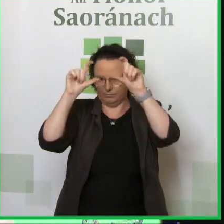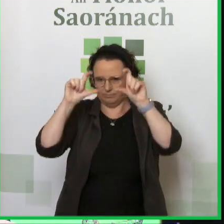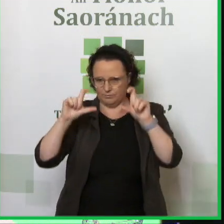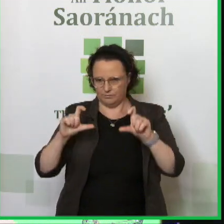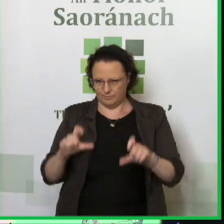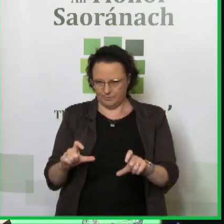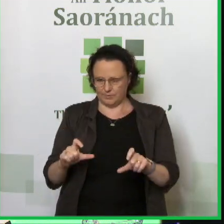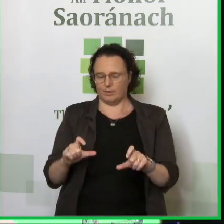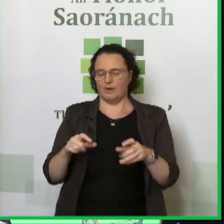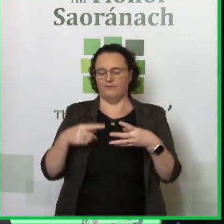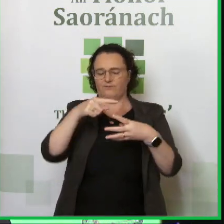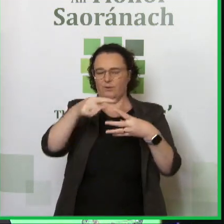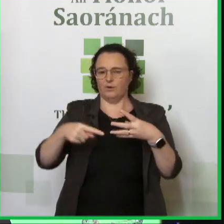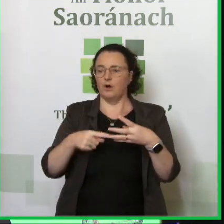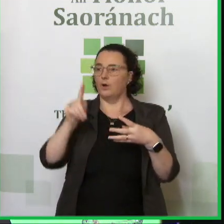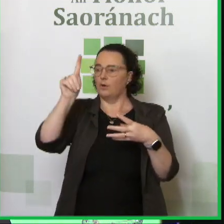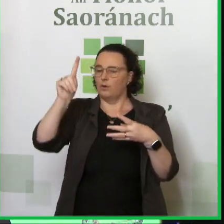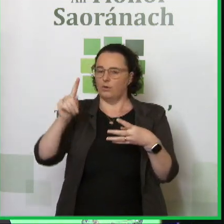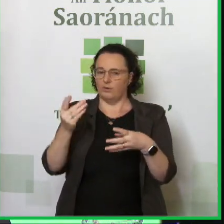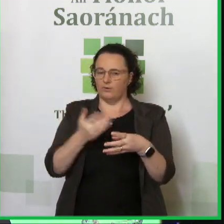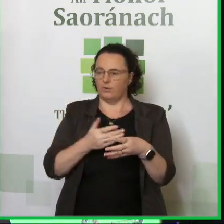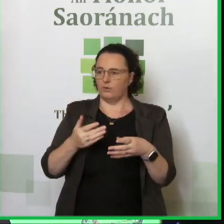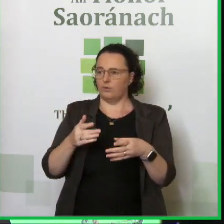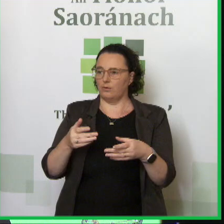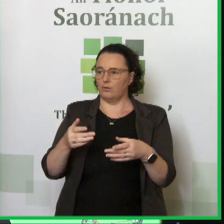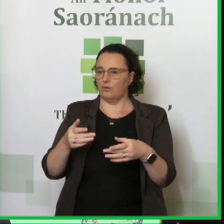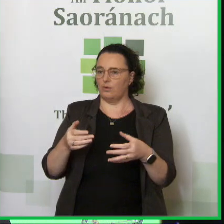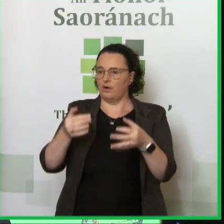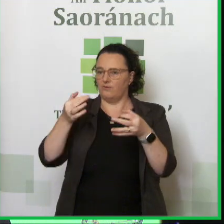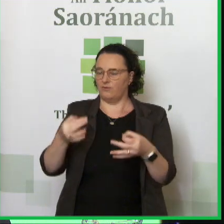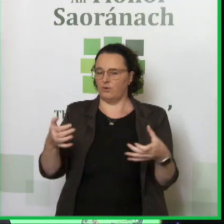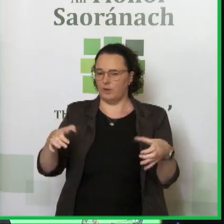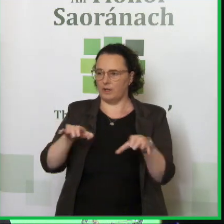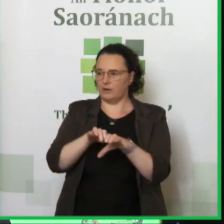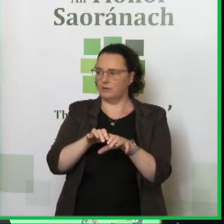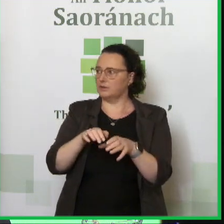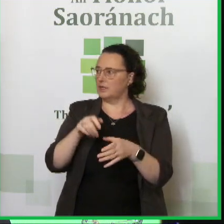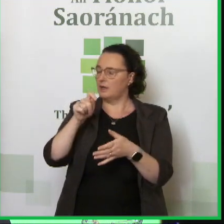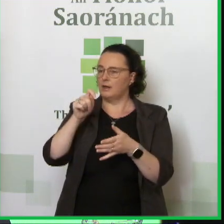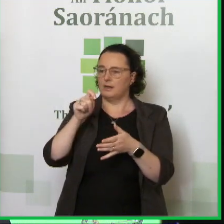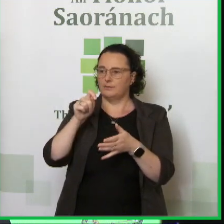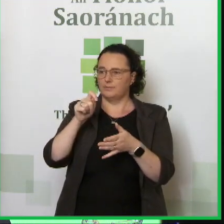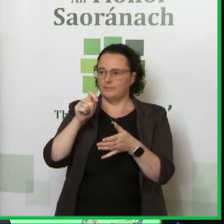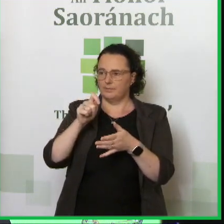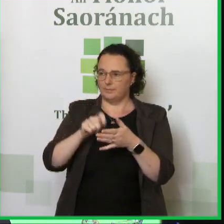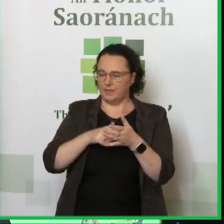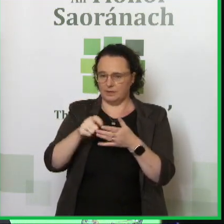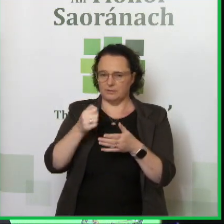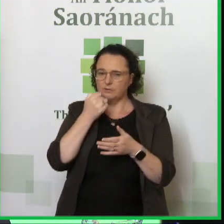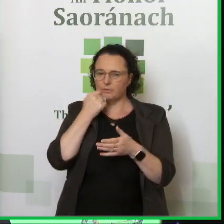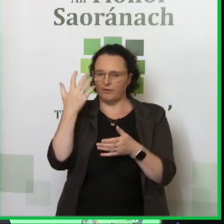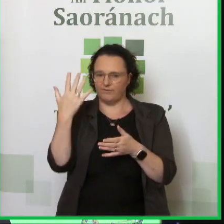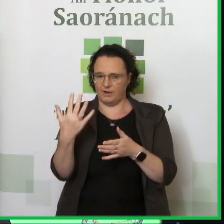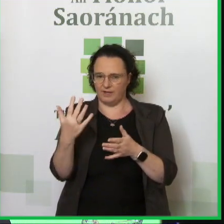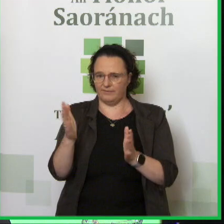through the 4 recommendations that are here. Sorry, can I just, we formally closed ballot paper number 5. I can ask Jesse and Marcus with Kieran to